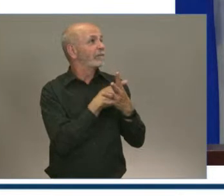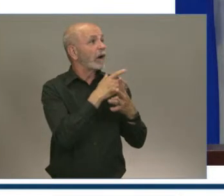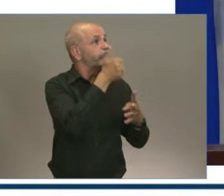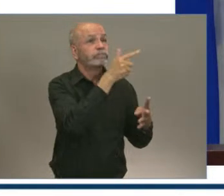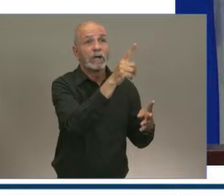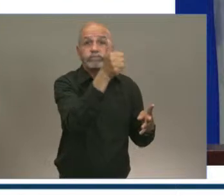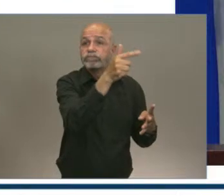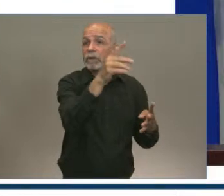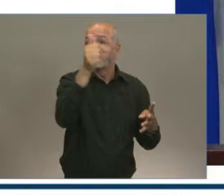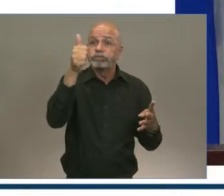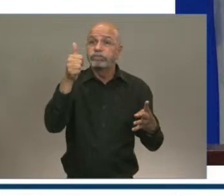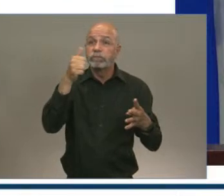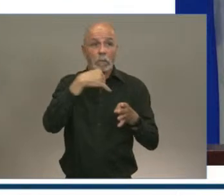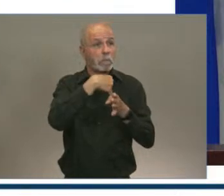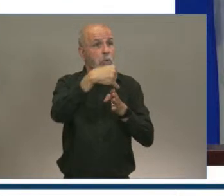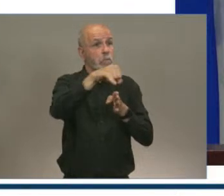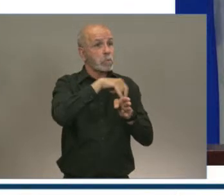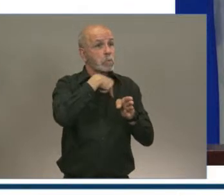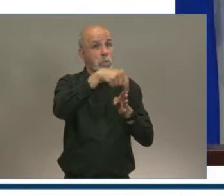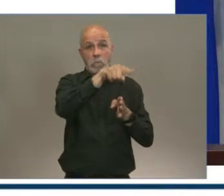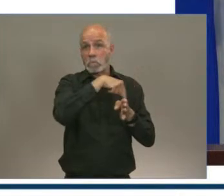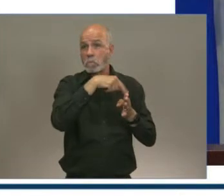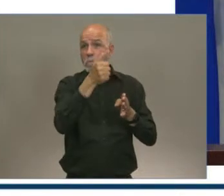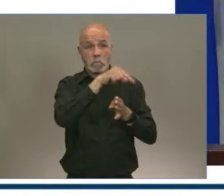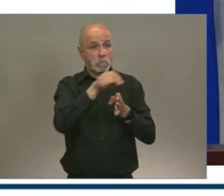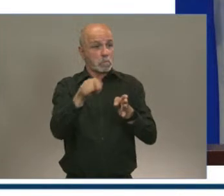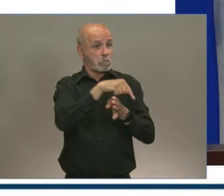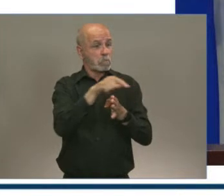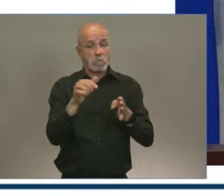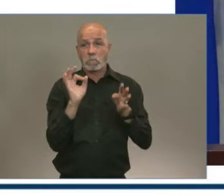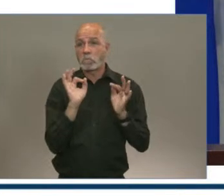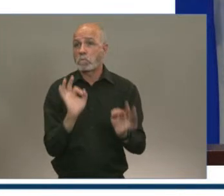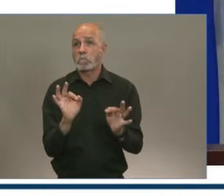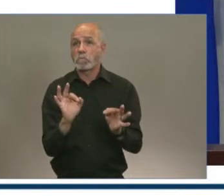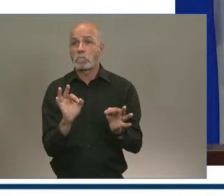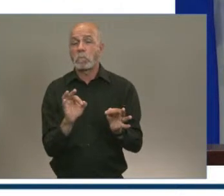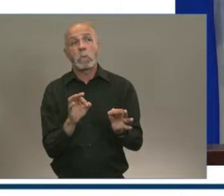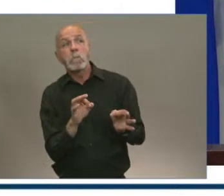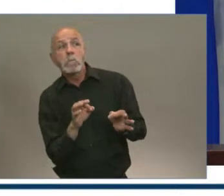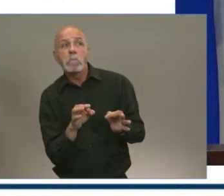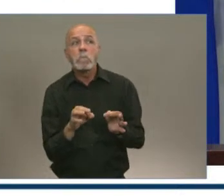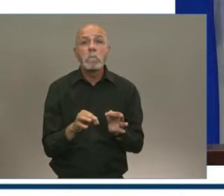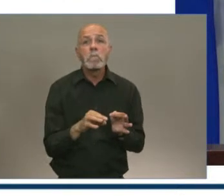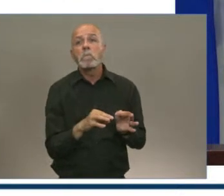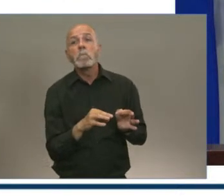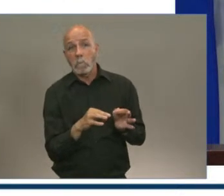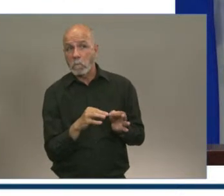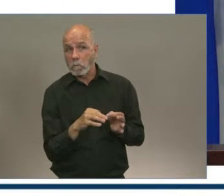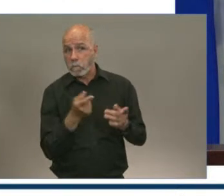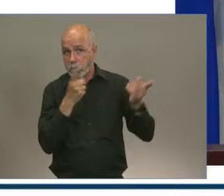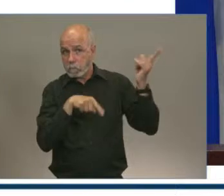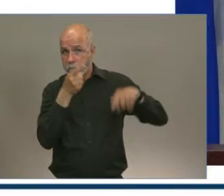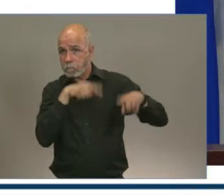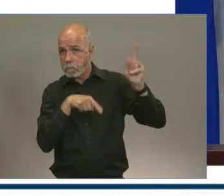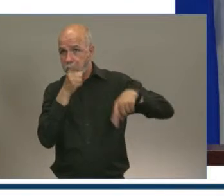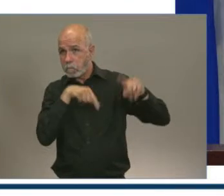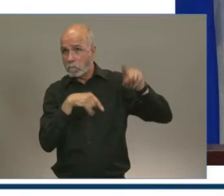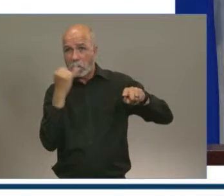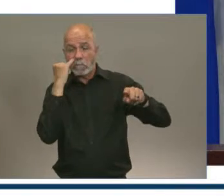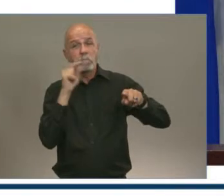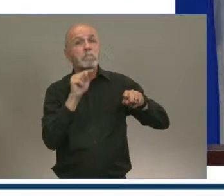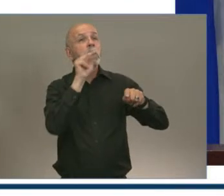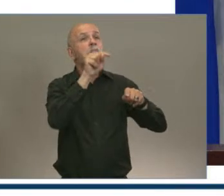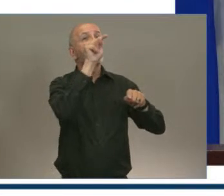Atlantic region, then we can look at the ability for all of our residents to be able to comfortably travel in and out of our provinces. I think that would be good for